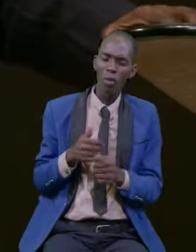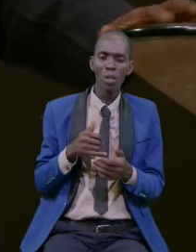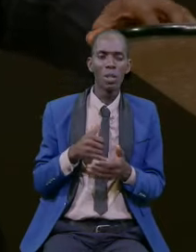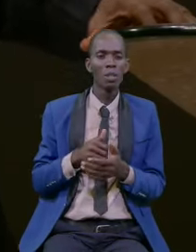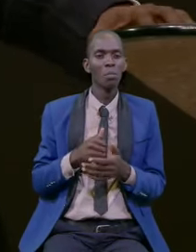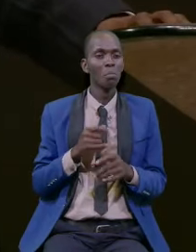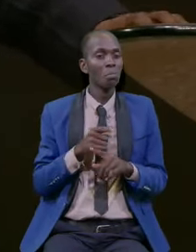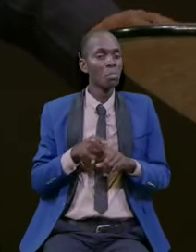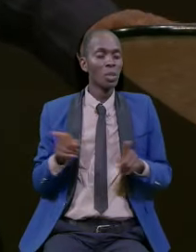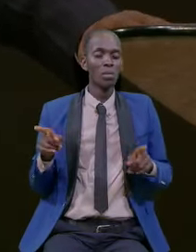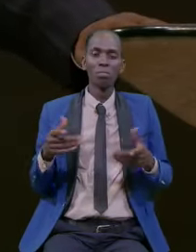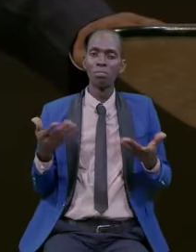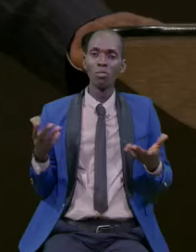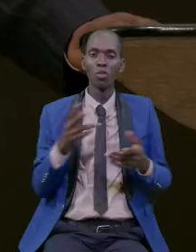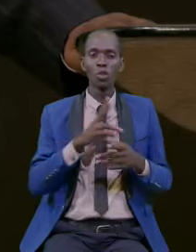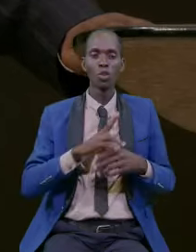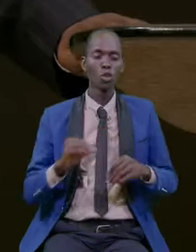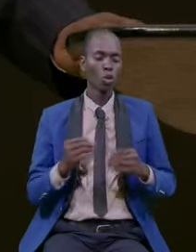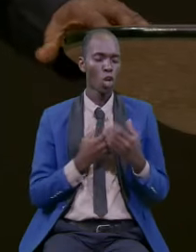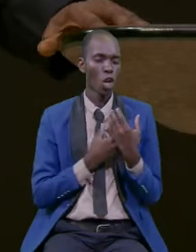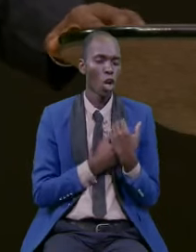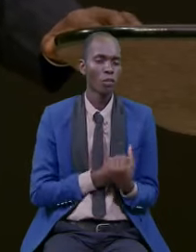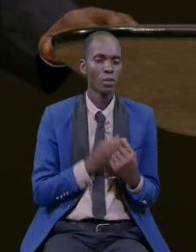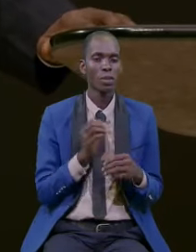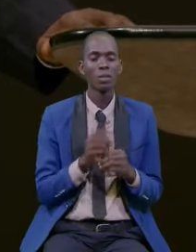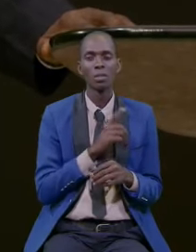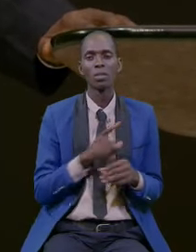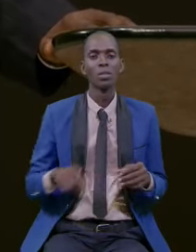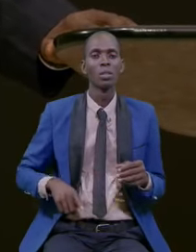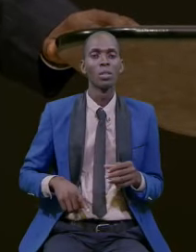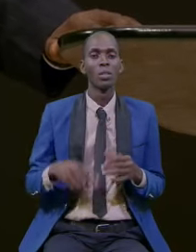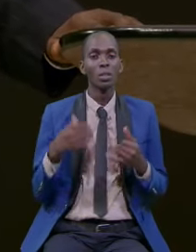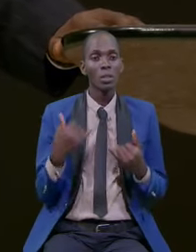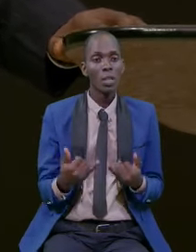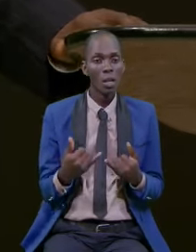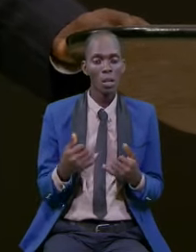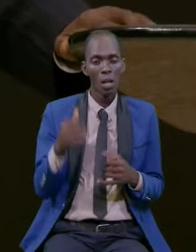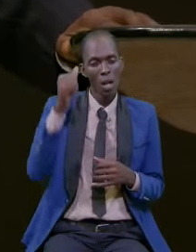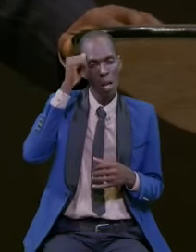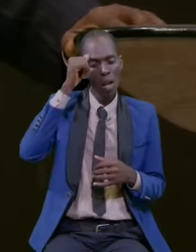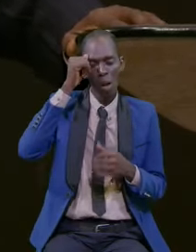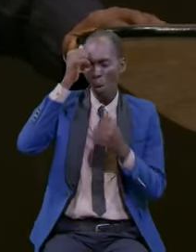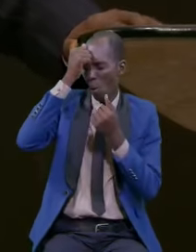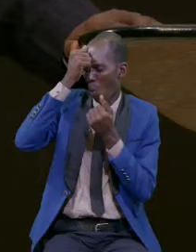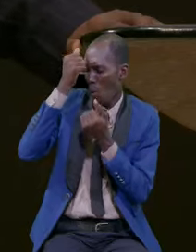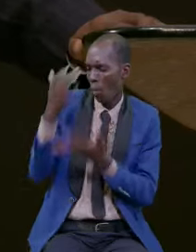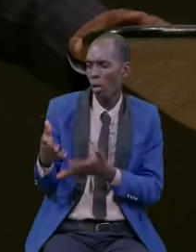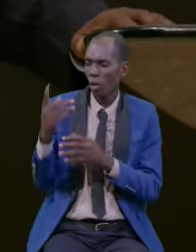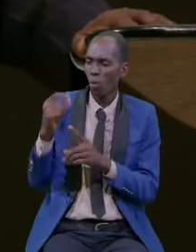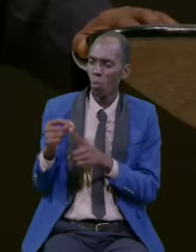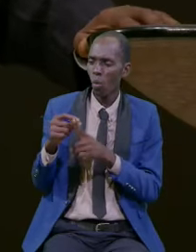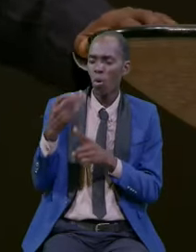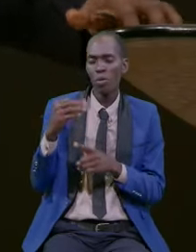in God. He took the word of the woman. Because that's what she said. The woman, you gave